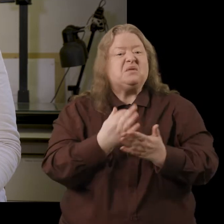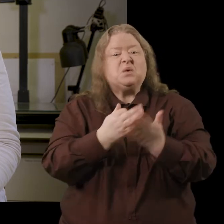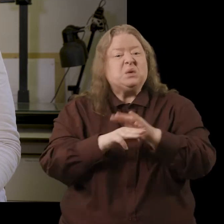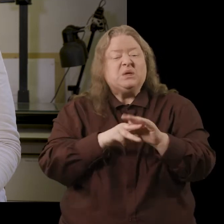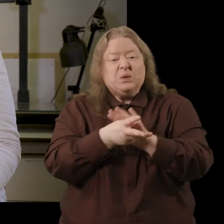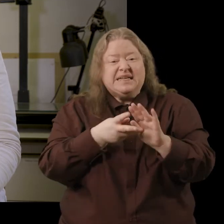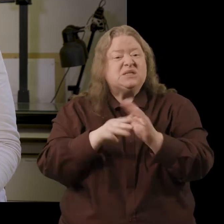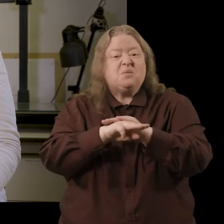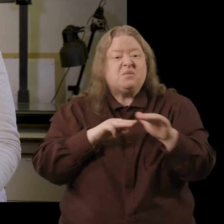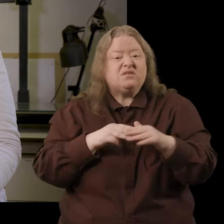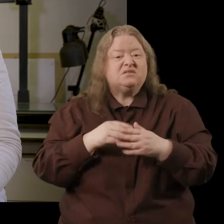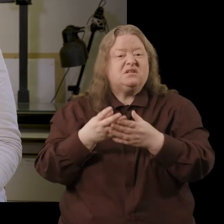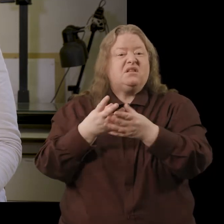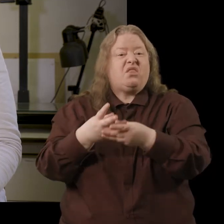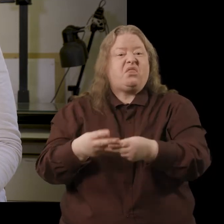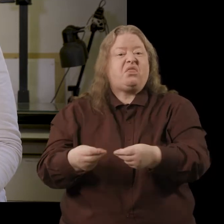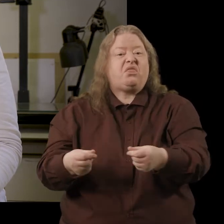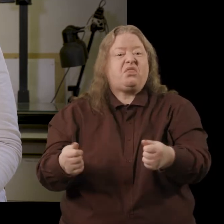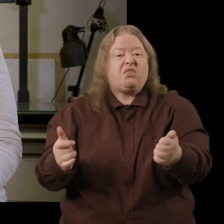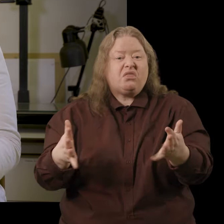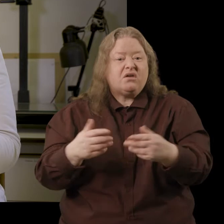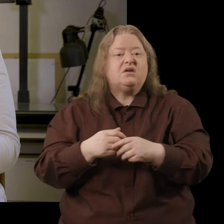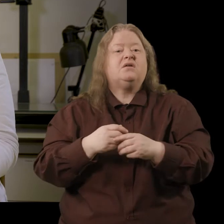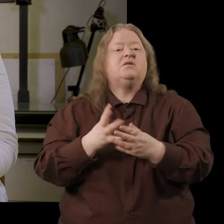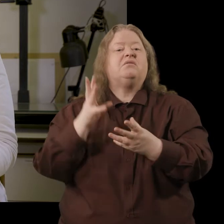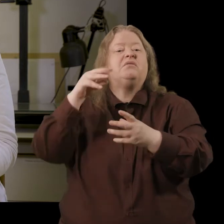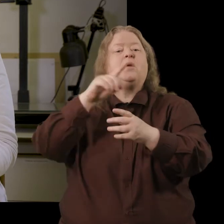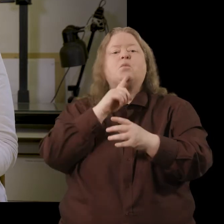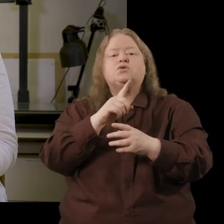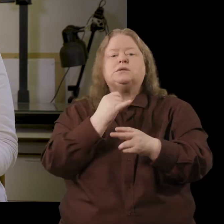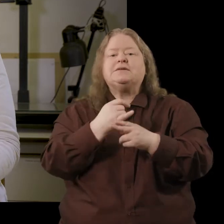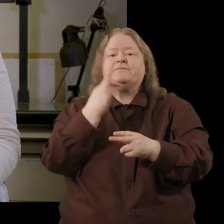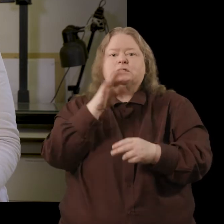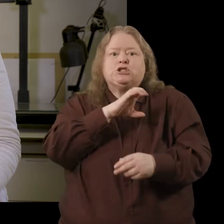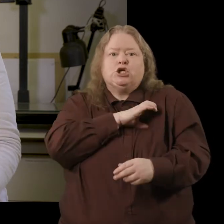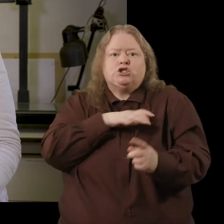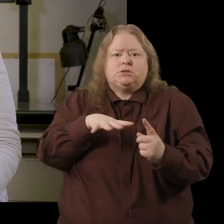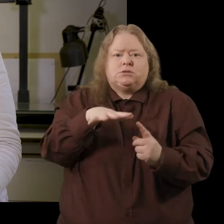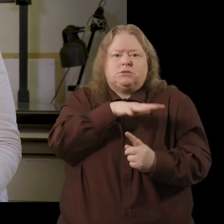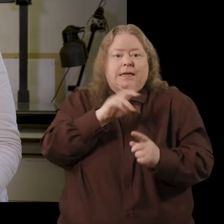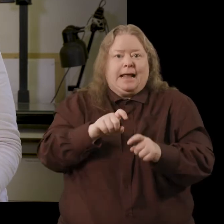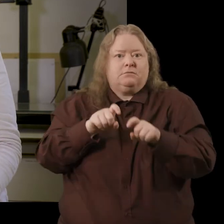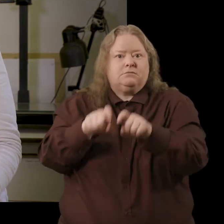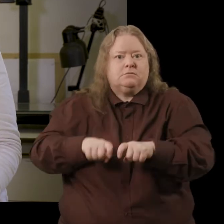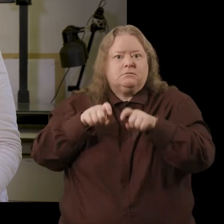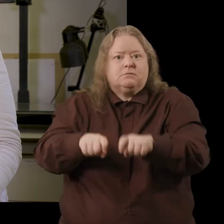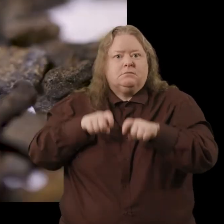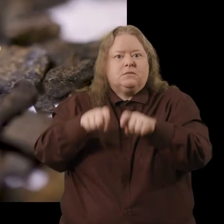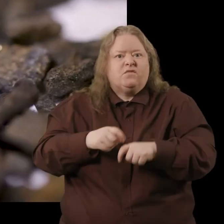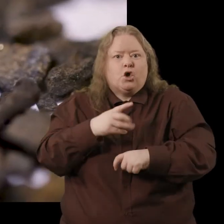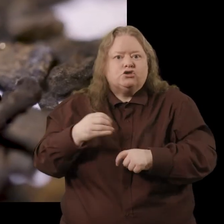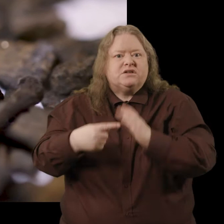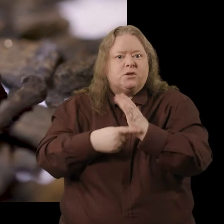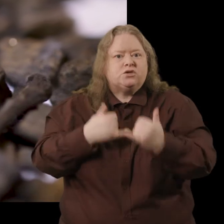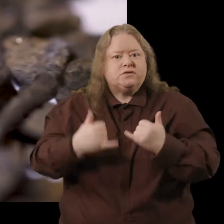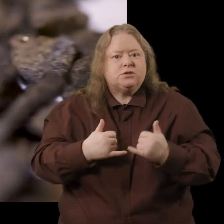and you won't find much of a trace of it. But if it becomes incorporated into certain conditions, it can survive for hundreds or thousands of years. And what